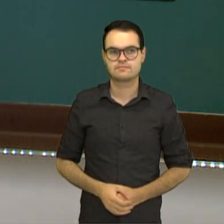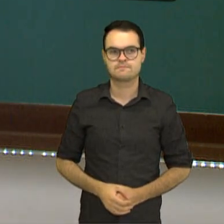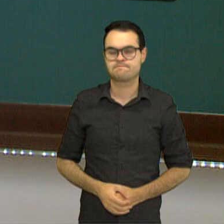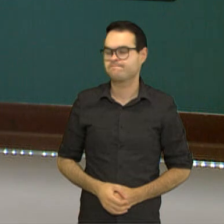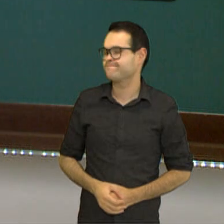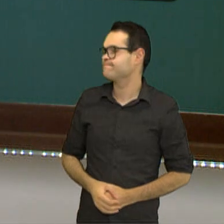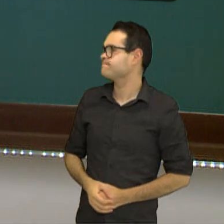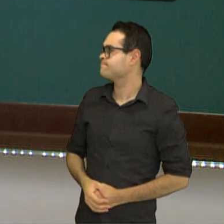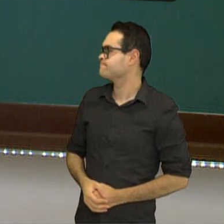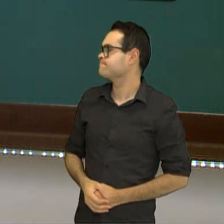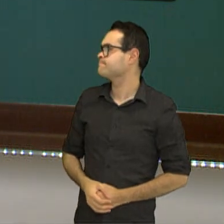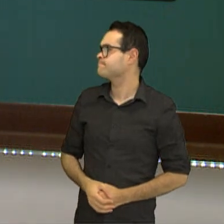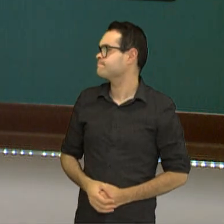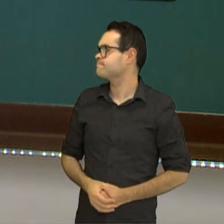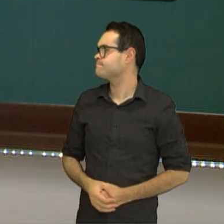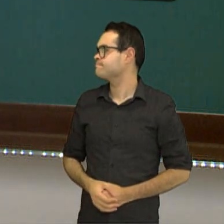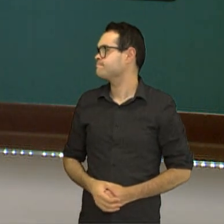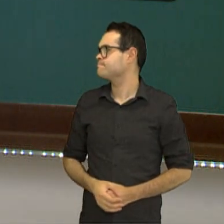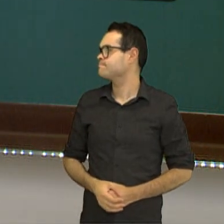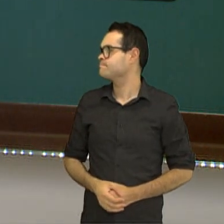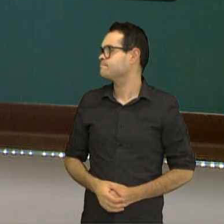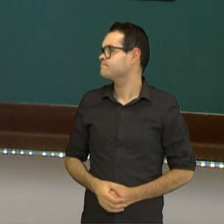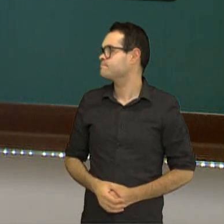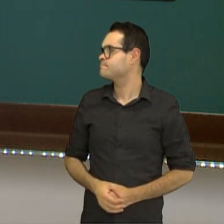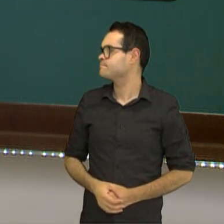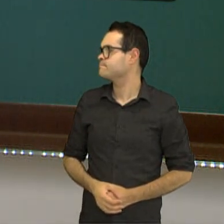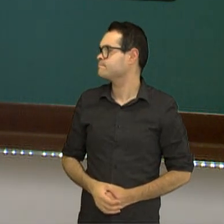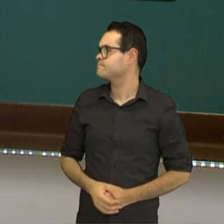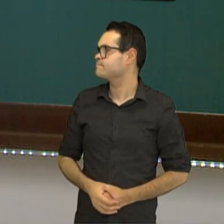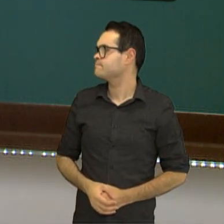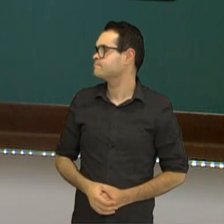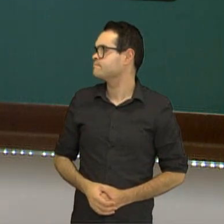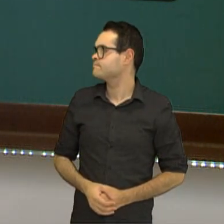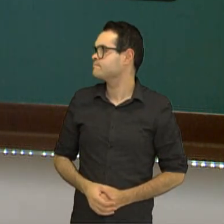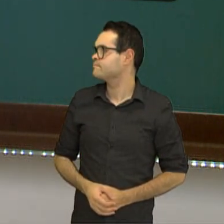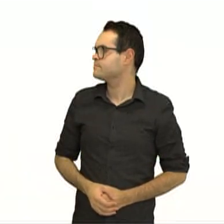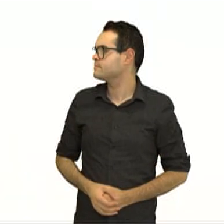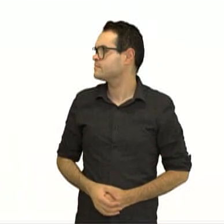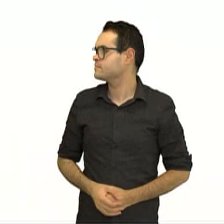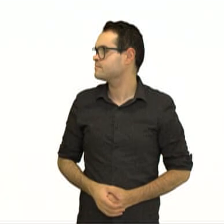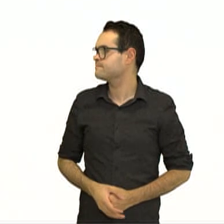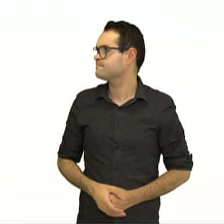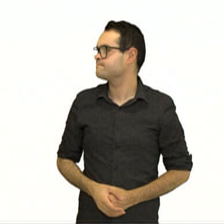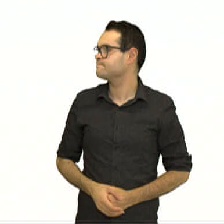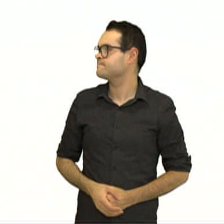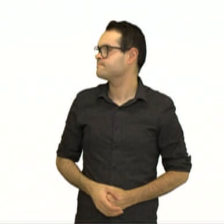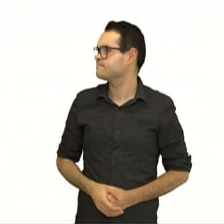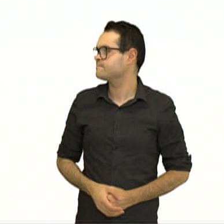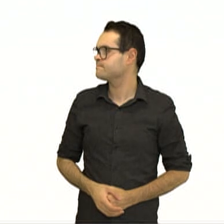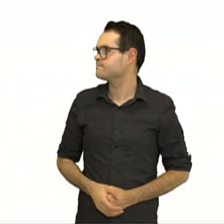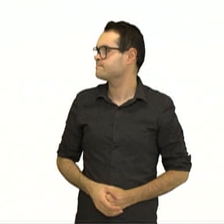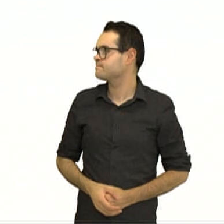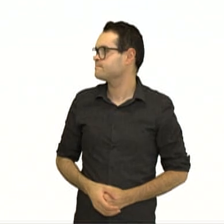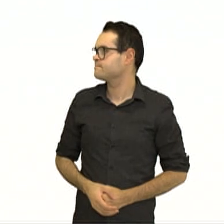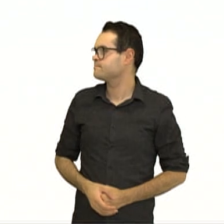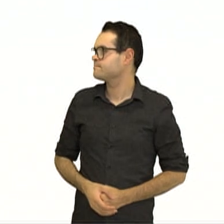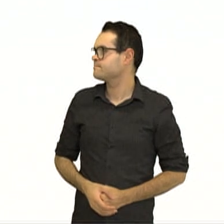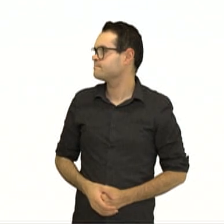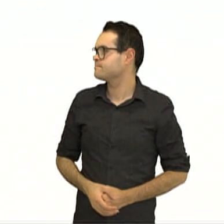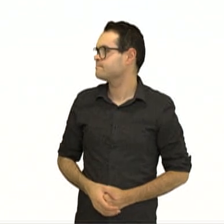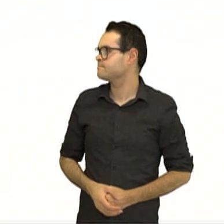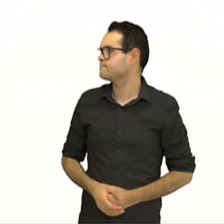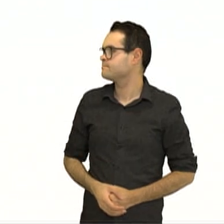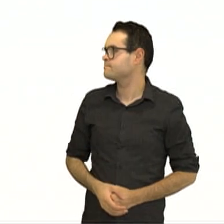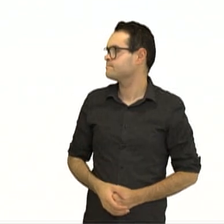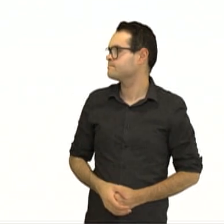I think the participation of youth is essential. It's crucial. We need to let young people have opportunities. We need